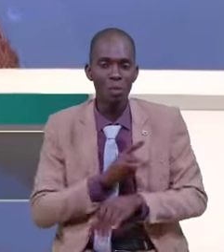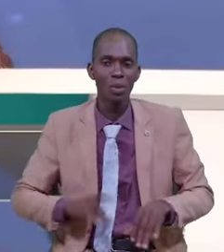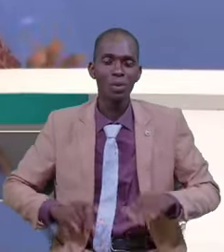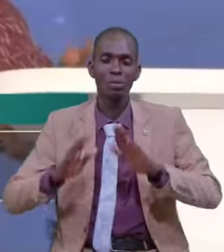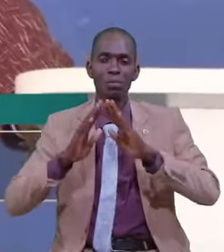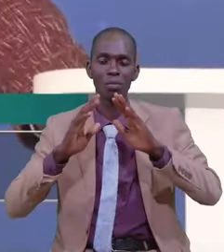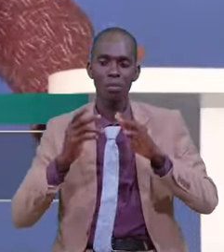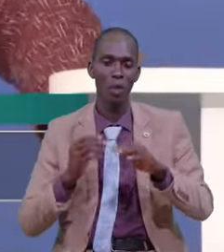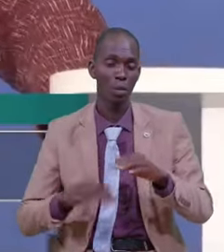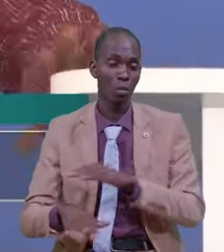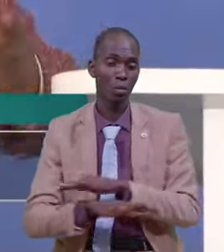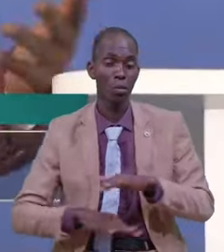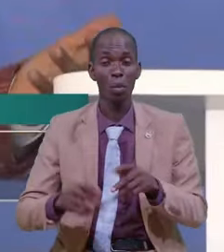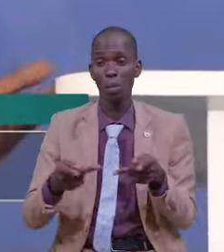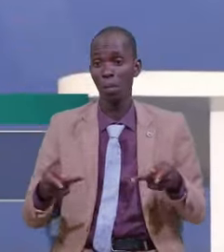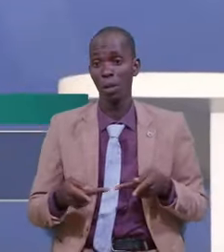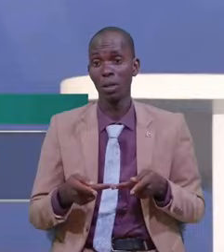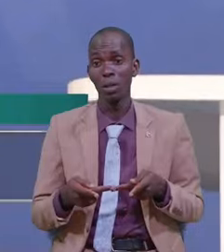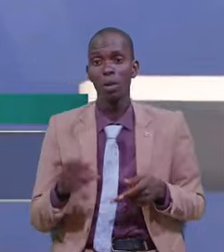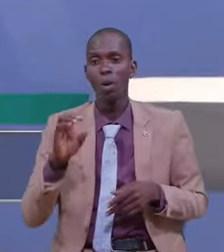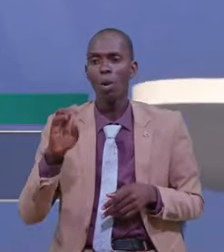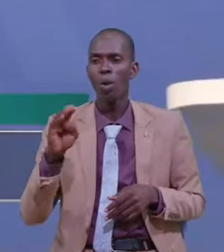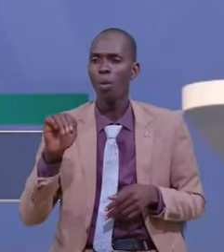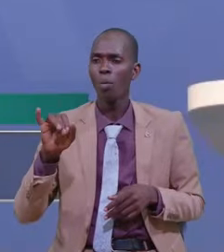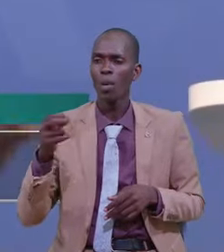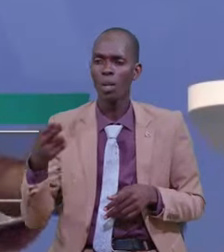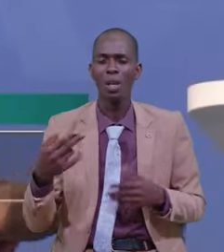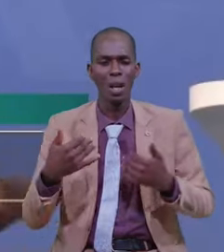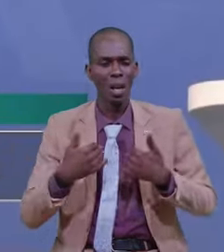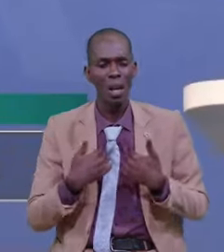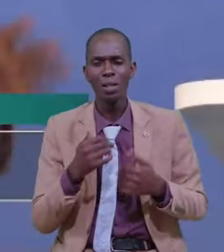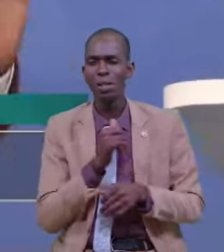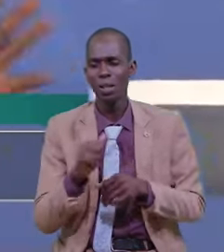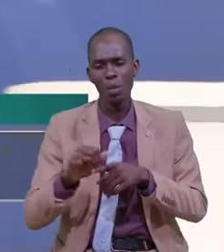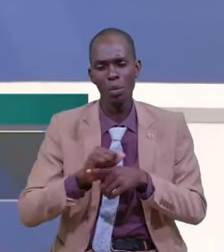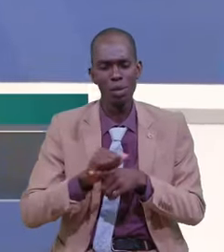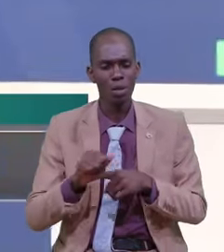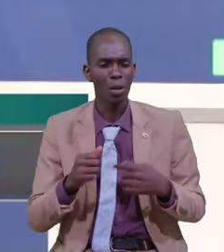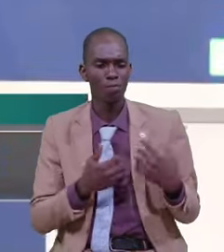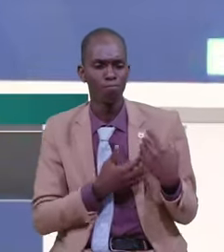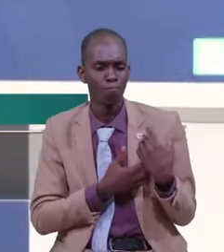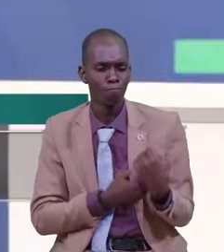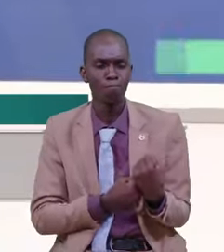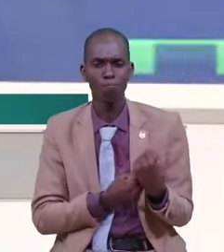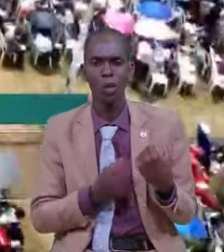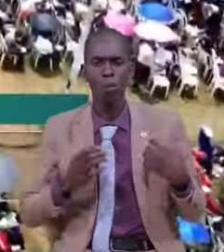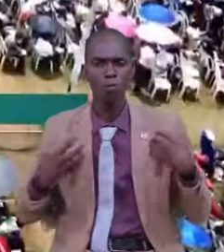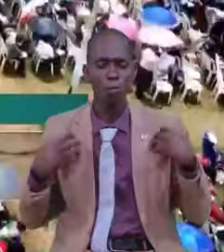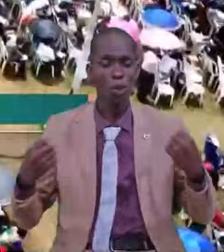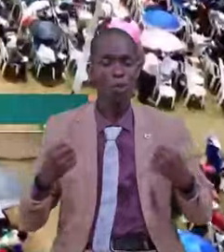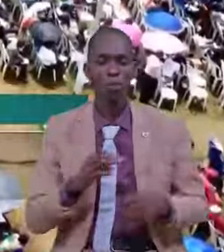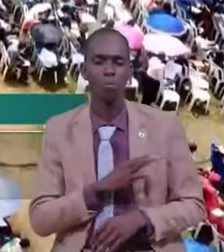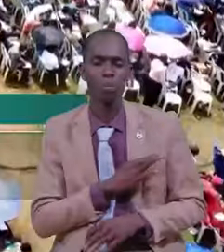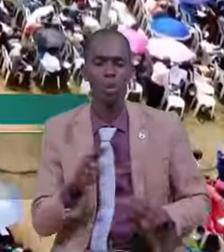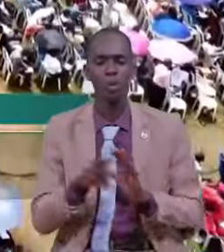practical courage. You know, champions in life, we have to have courage, practical. Practical, when